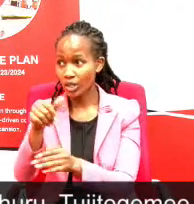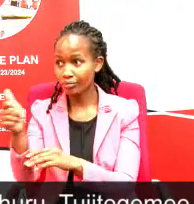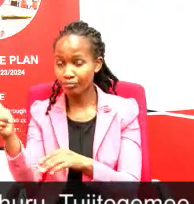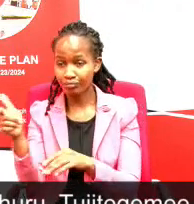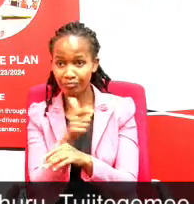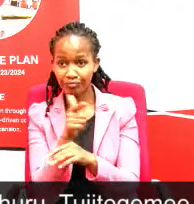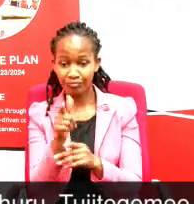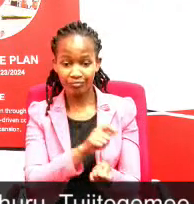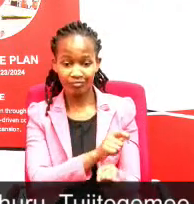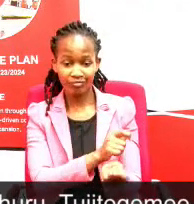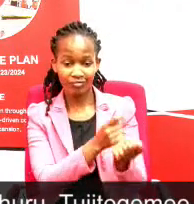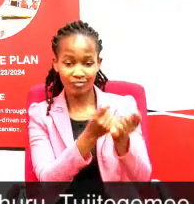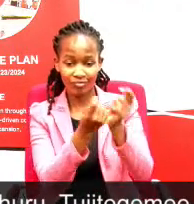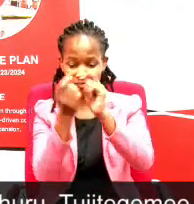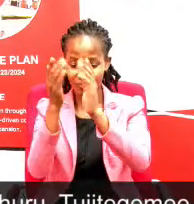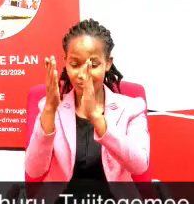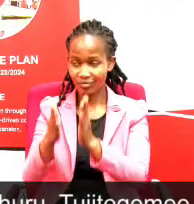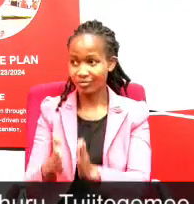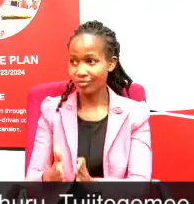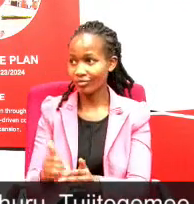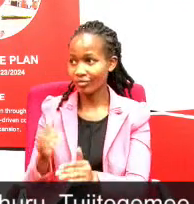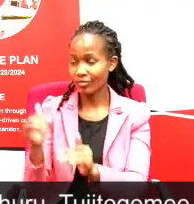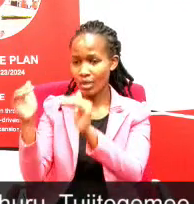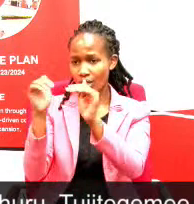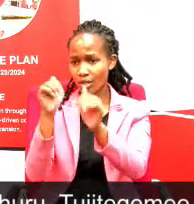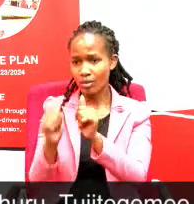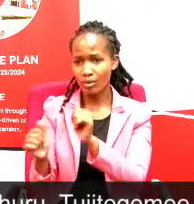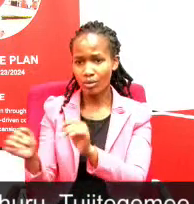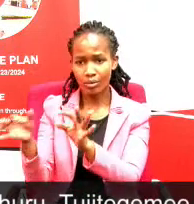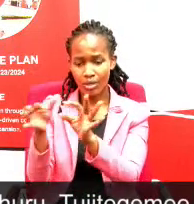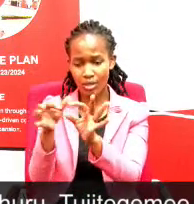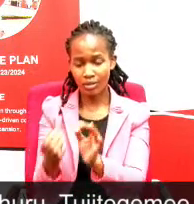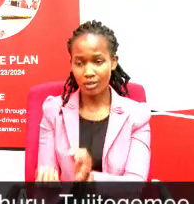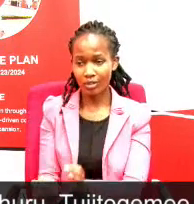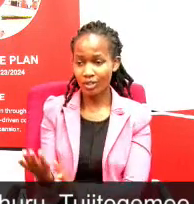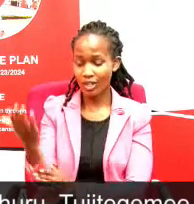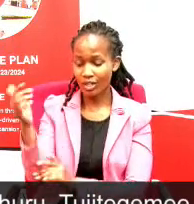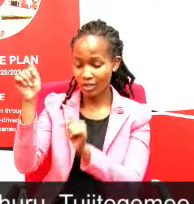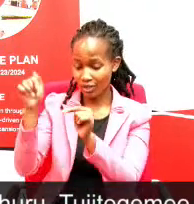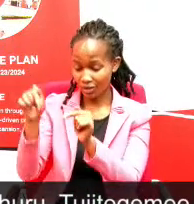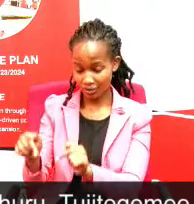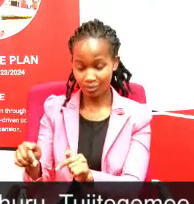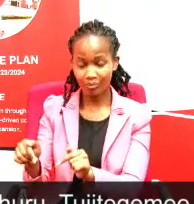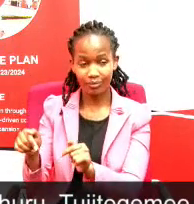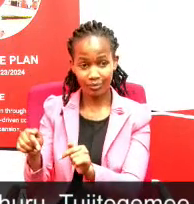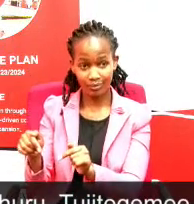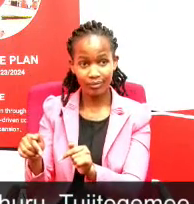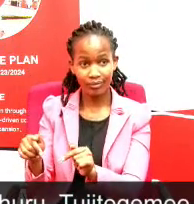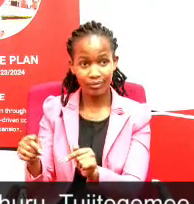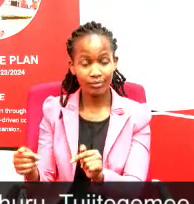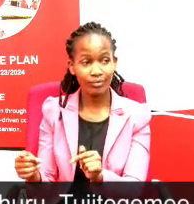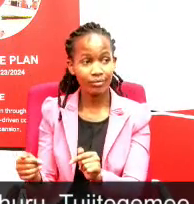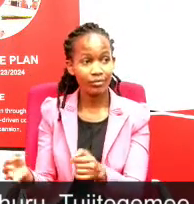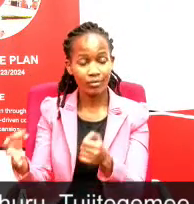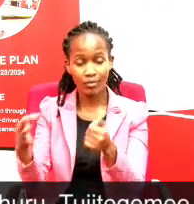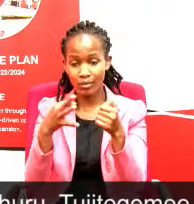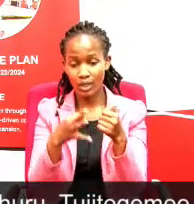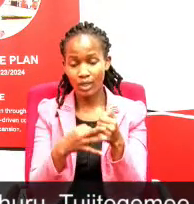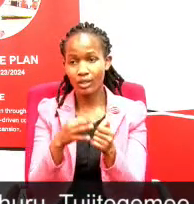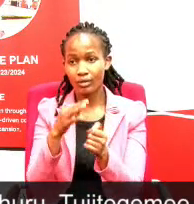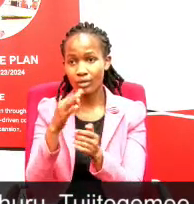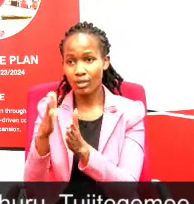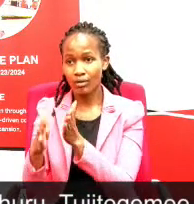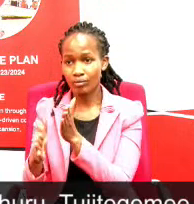to transition us into the next level, which will culminate into the launch of today's, into the launch of the 8th corporate